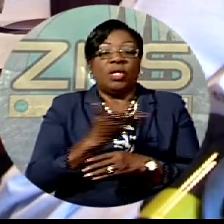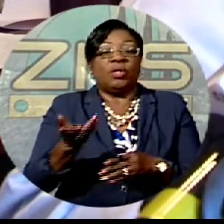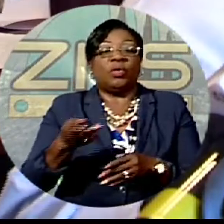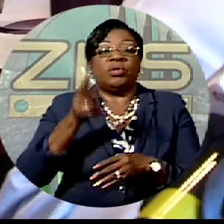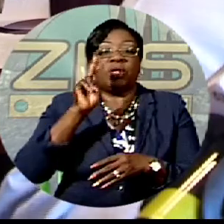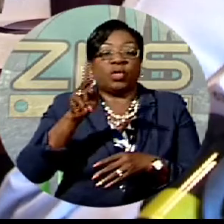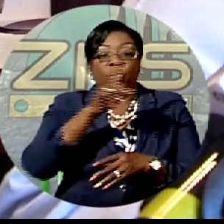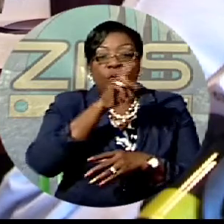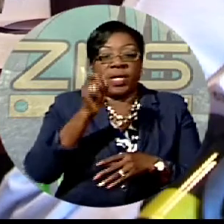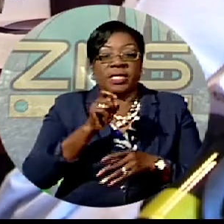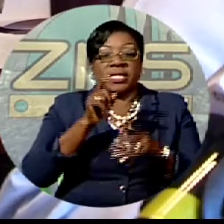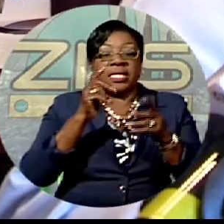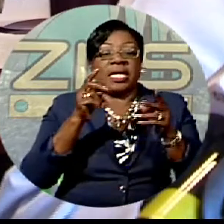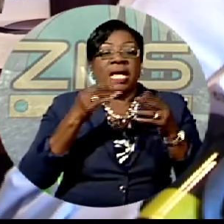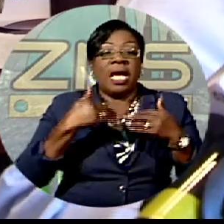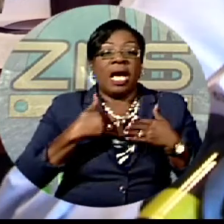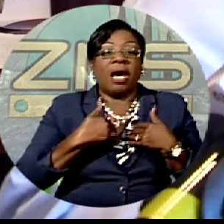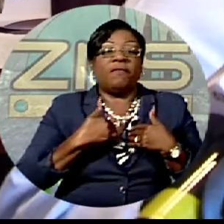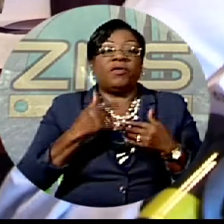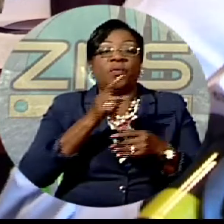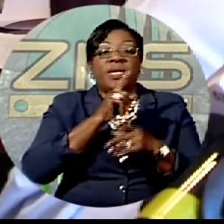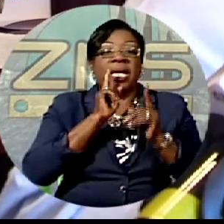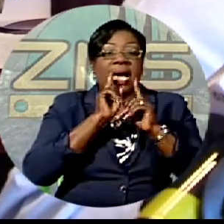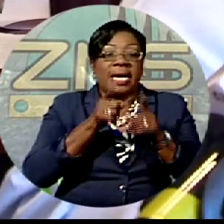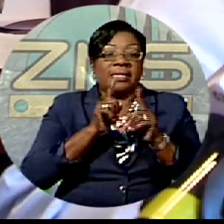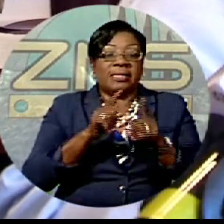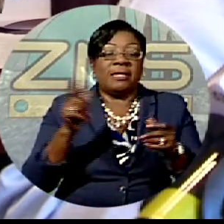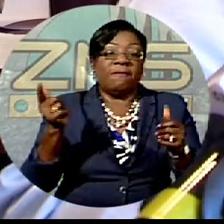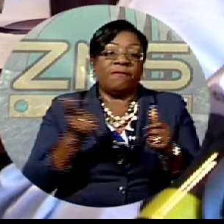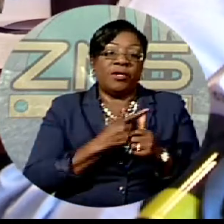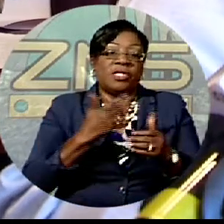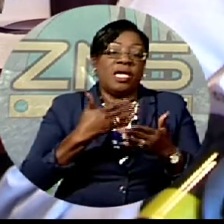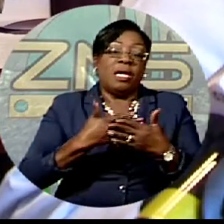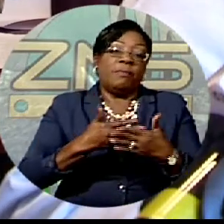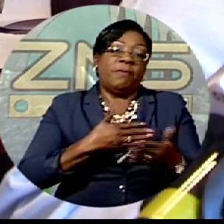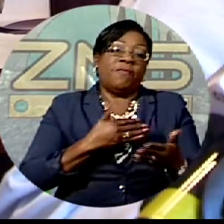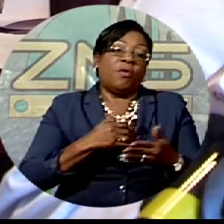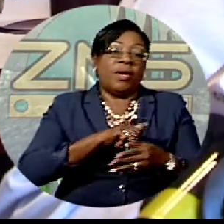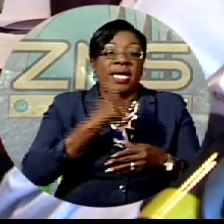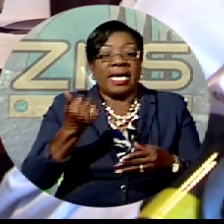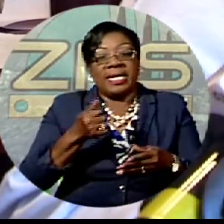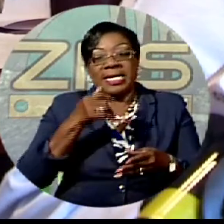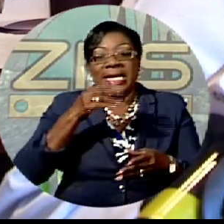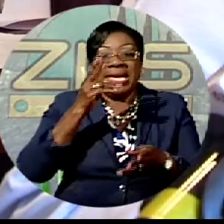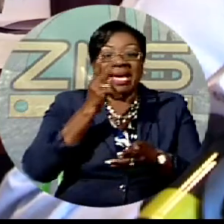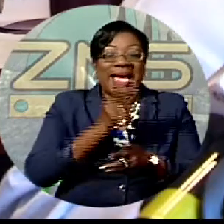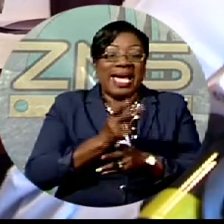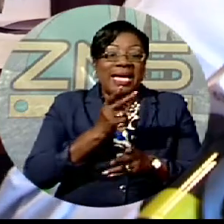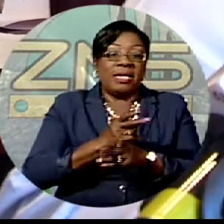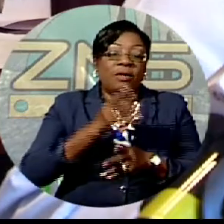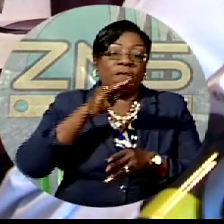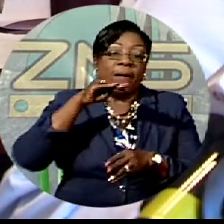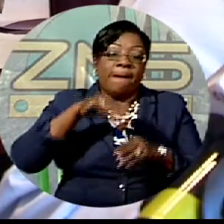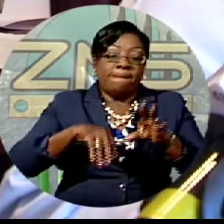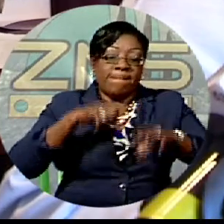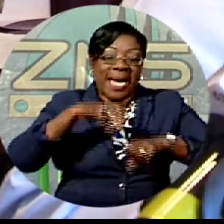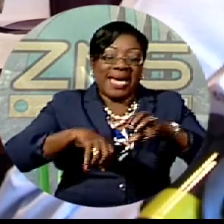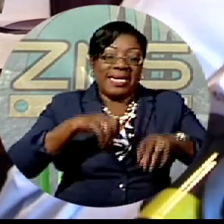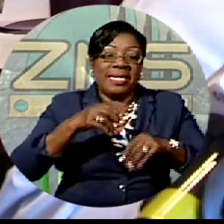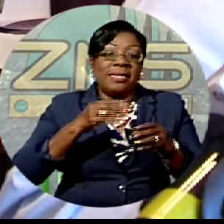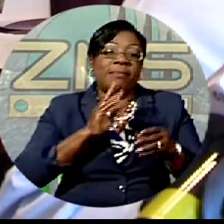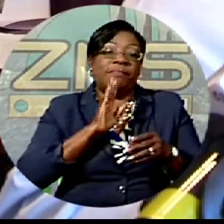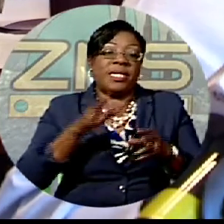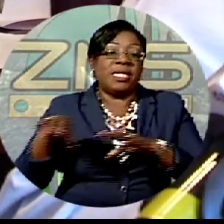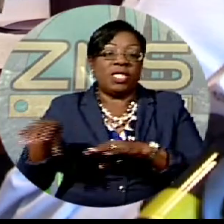to be answered first and foremost before any large-scale mining exercise is conducted or anyone considers